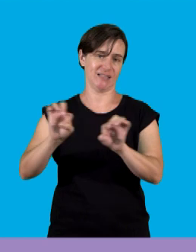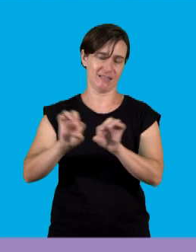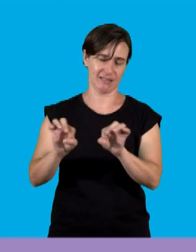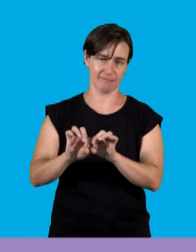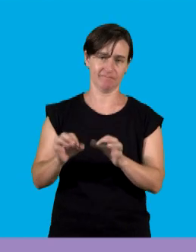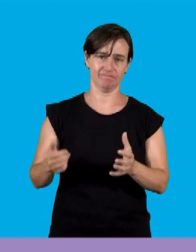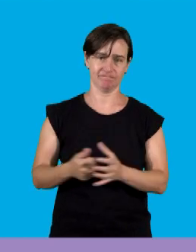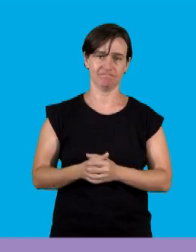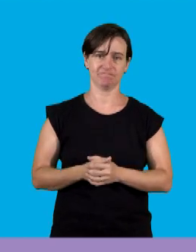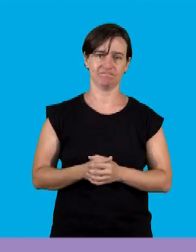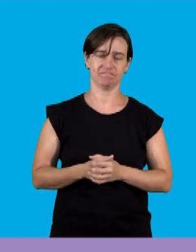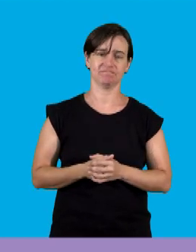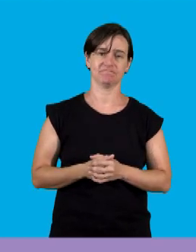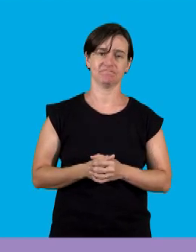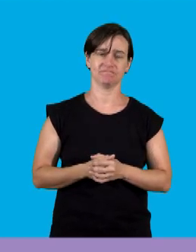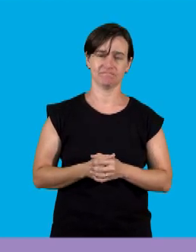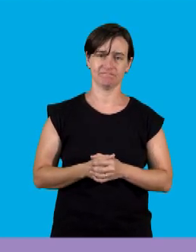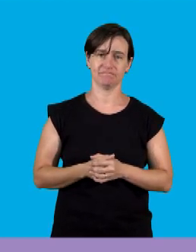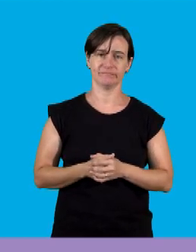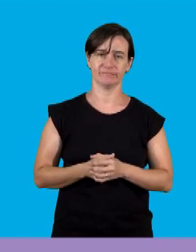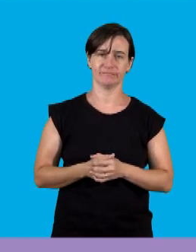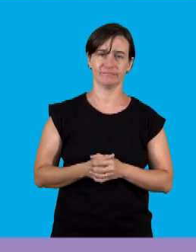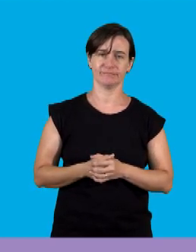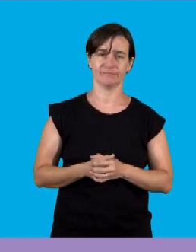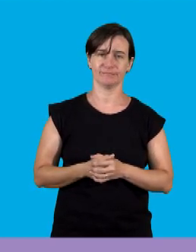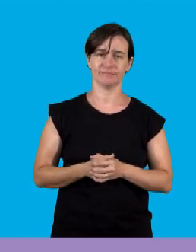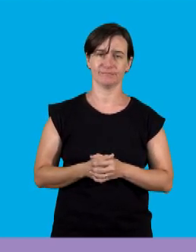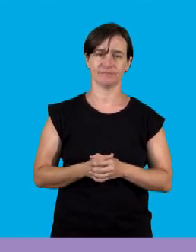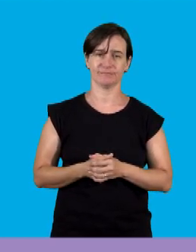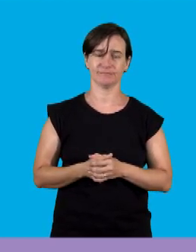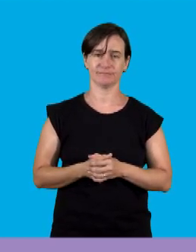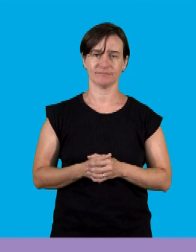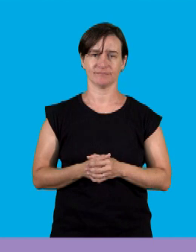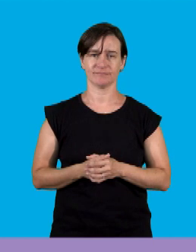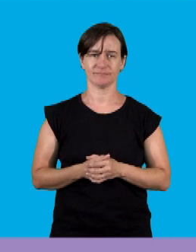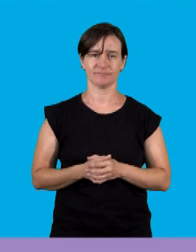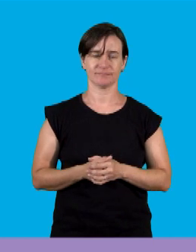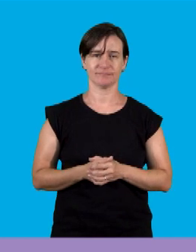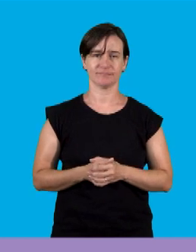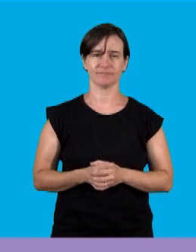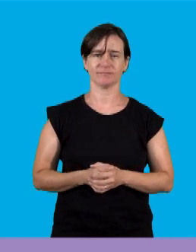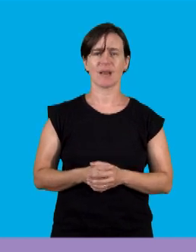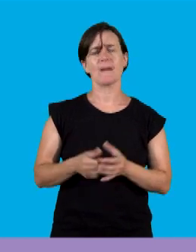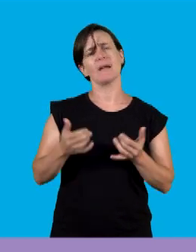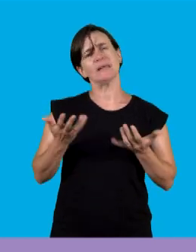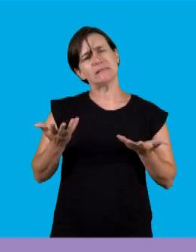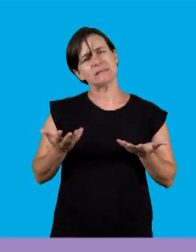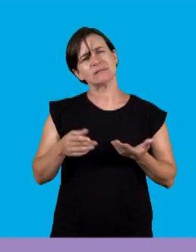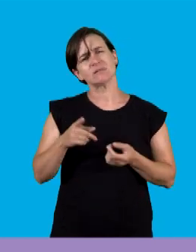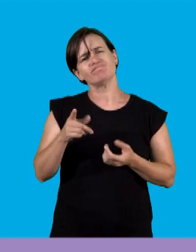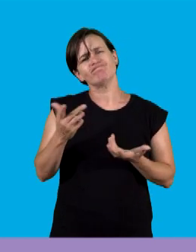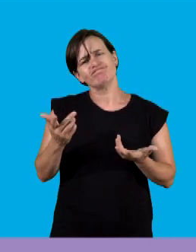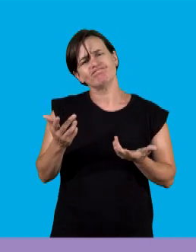to, we add that 4 again, that of course is going to give us that 21. But what about